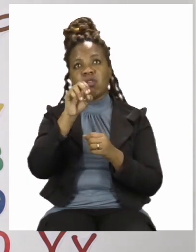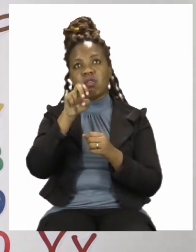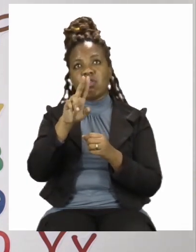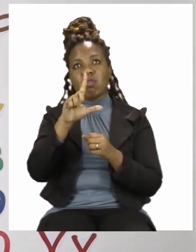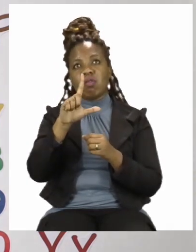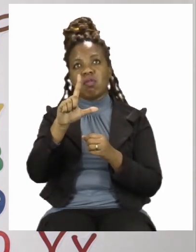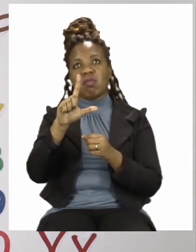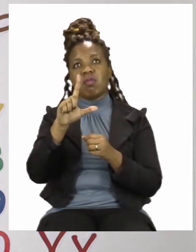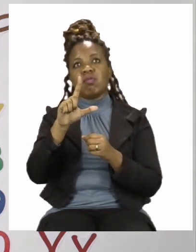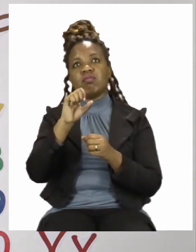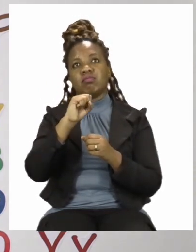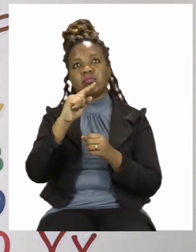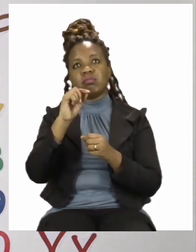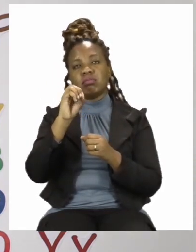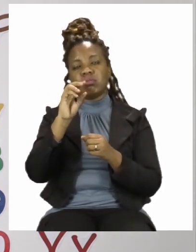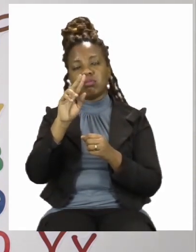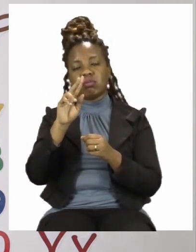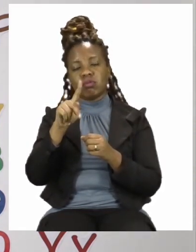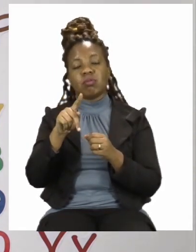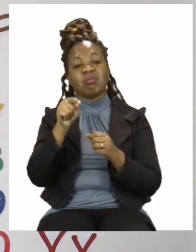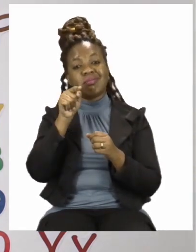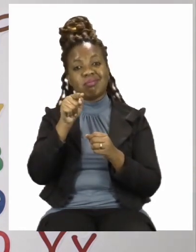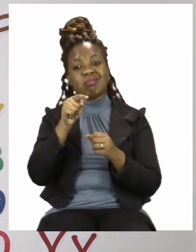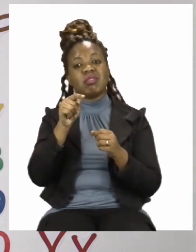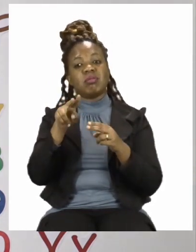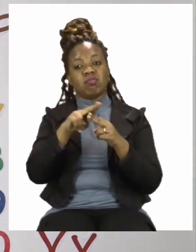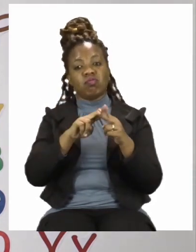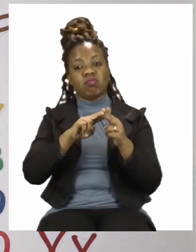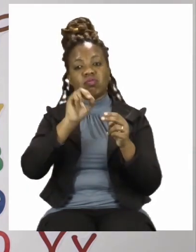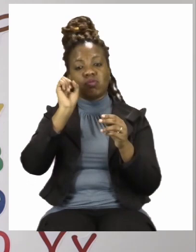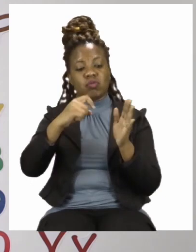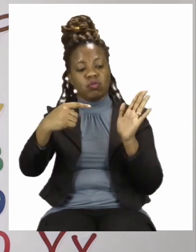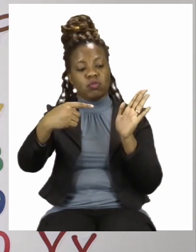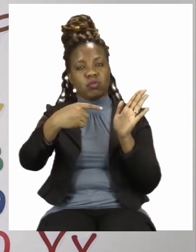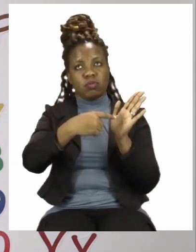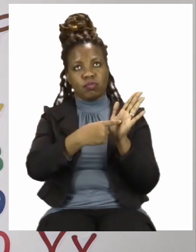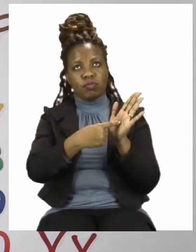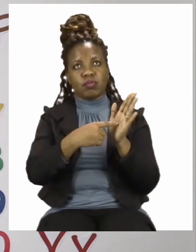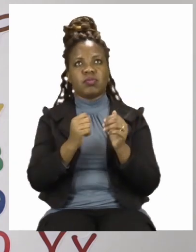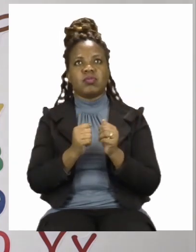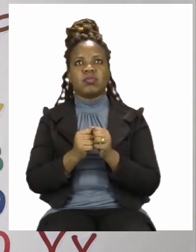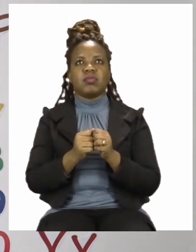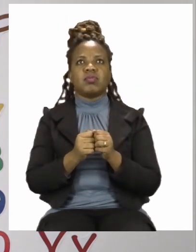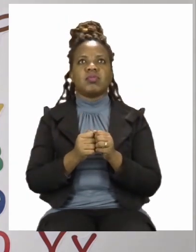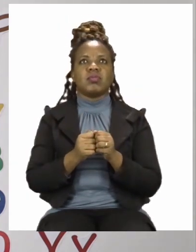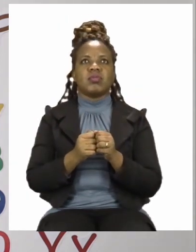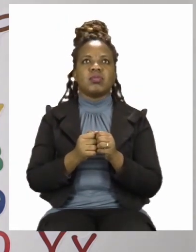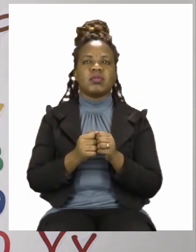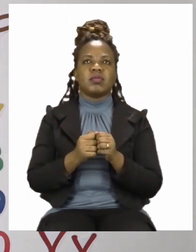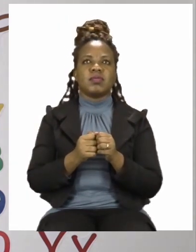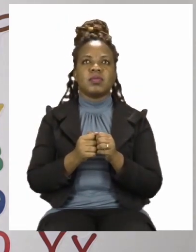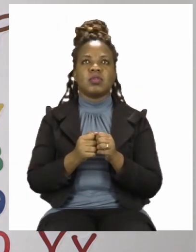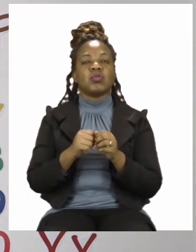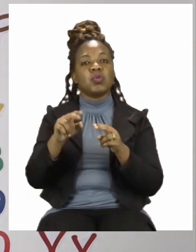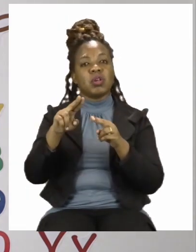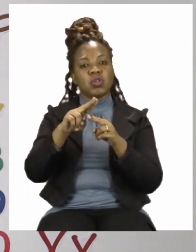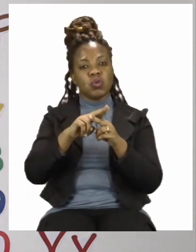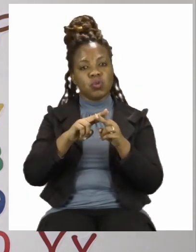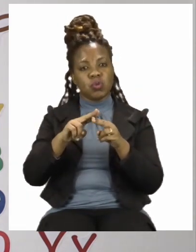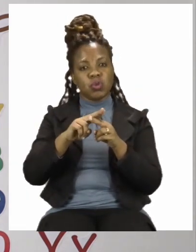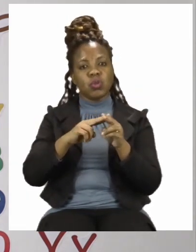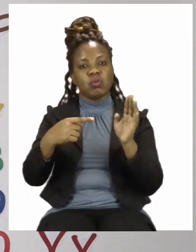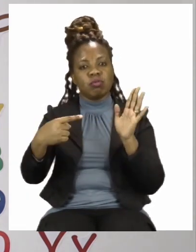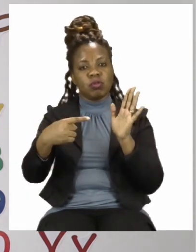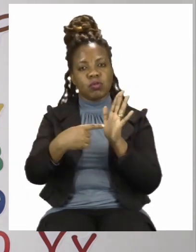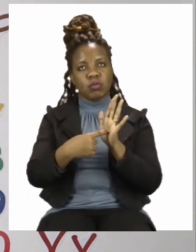to end a sentence. And that way, when we are reading, we know how to stop.